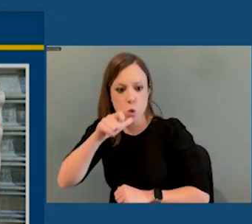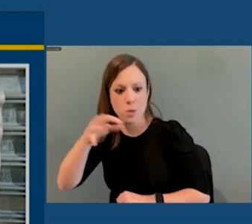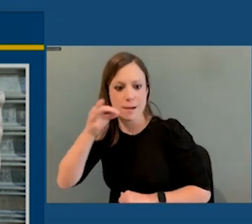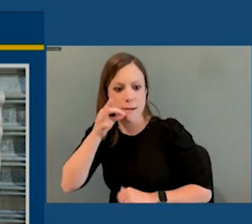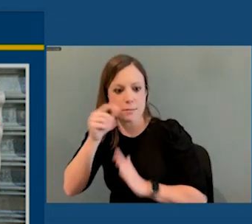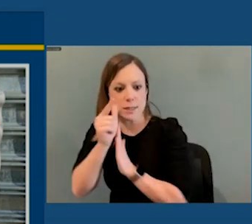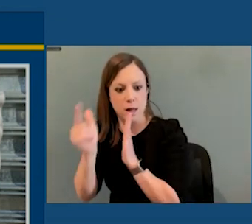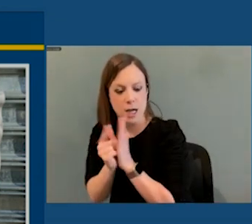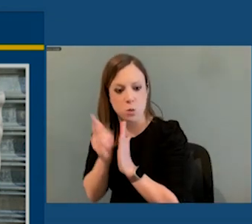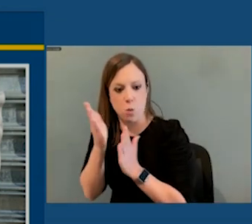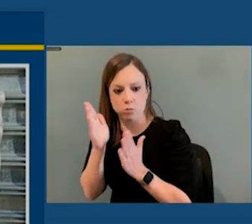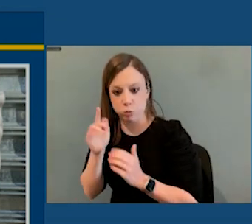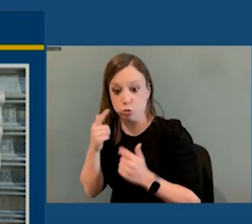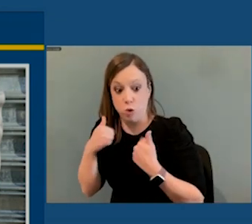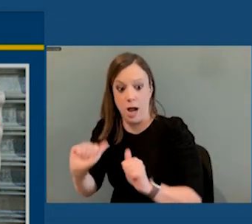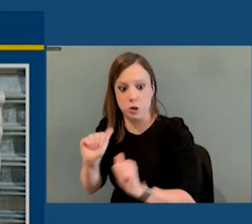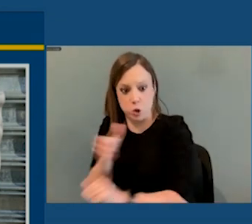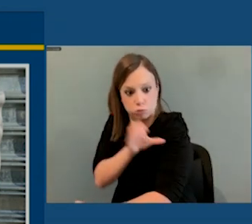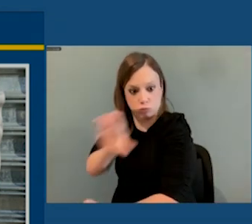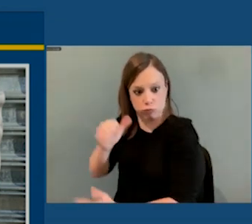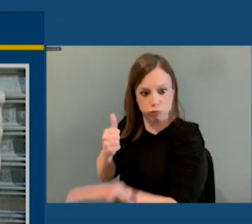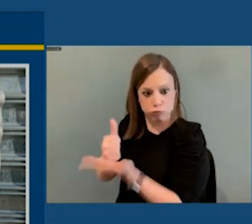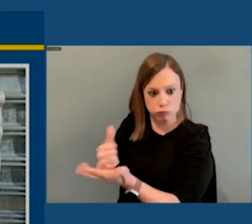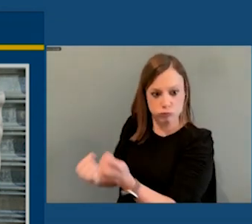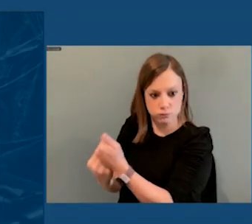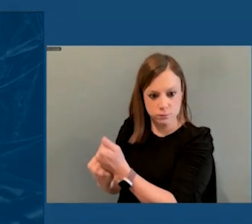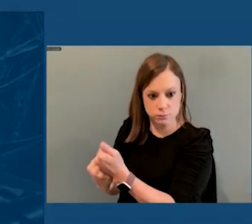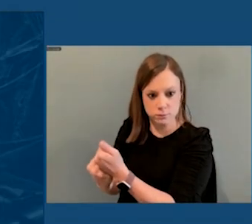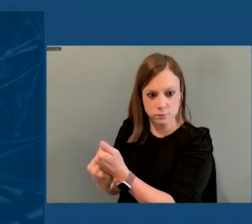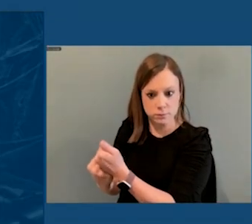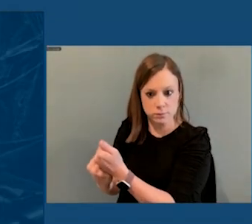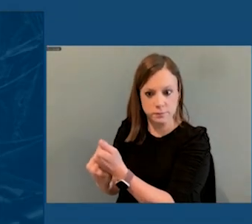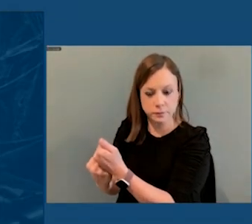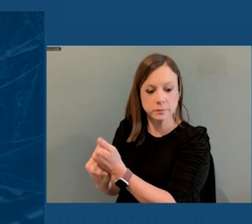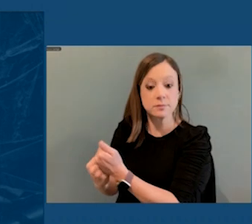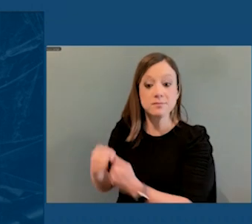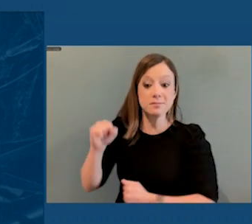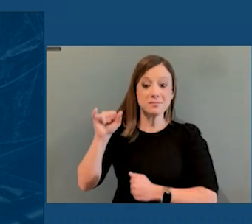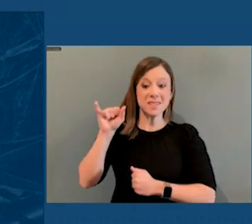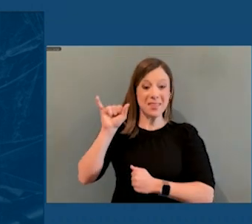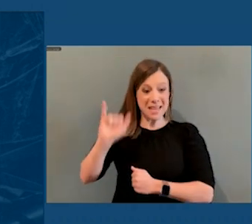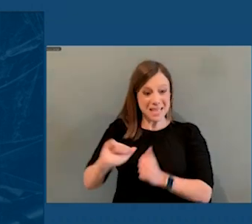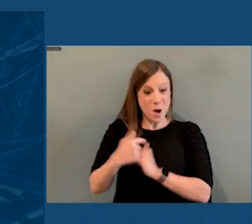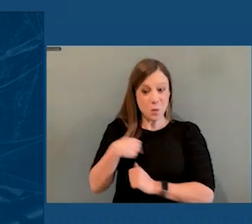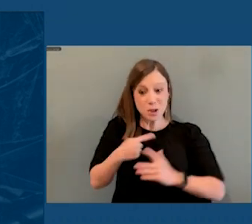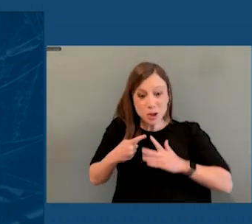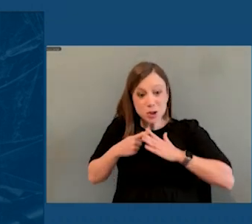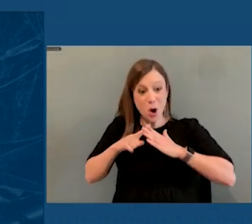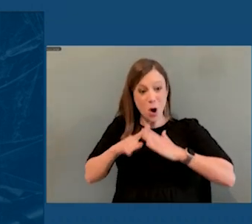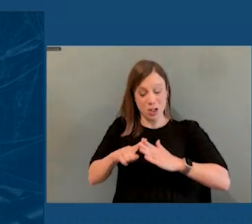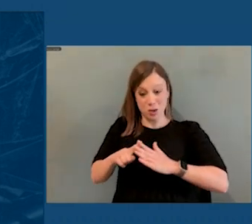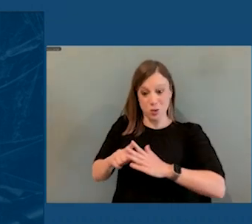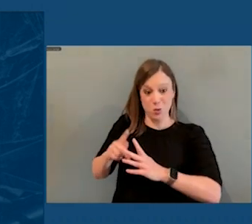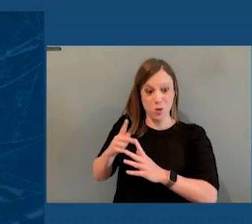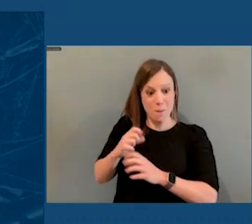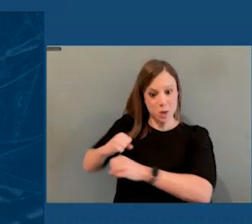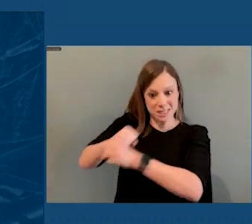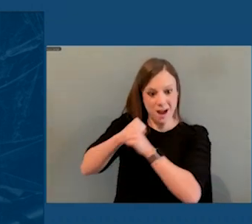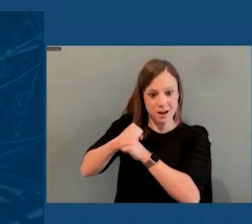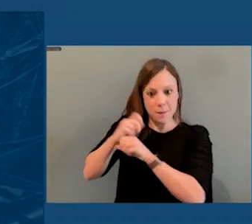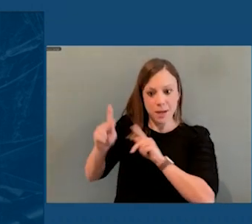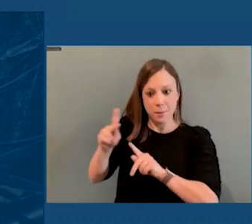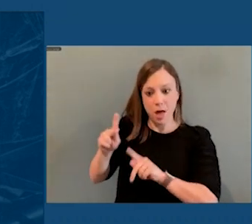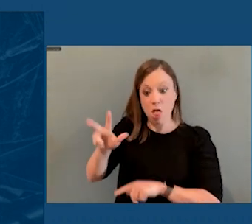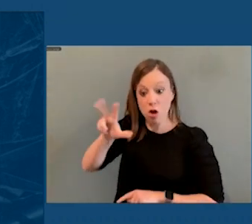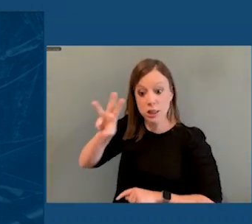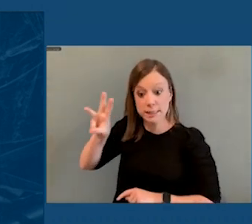And this is just the start of how we're keeping people safe, including $36 million to give law enforcement and district attorneys